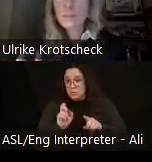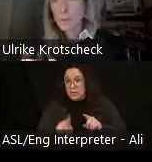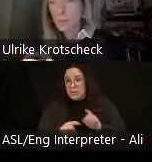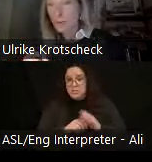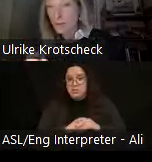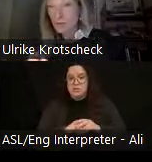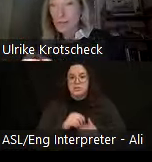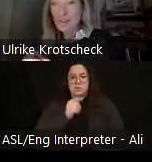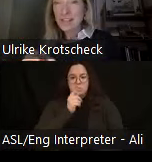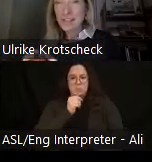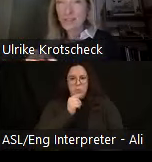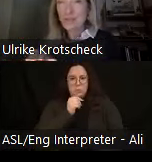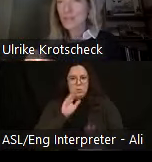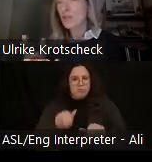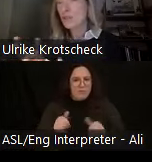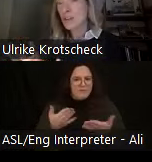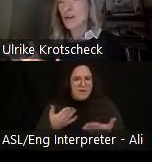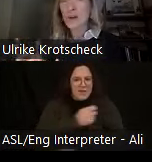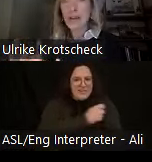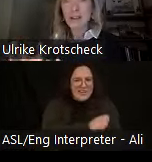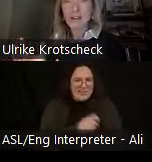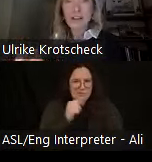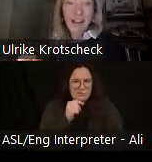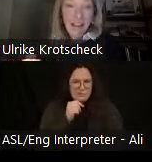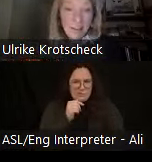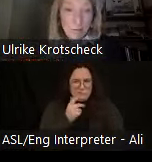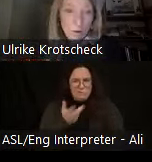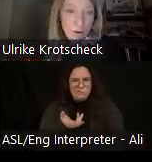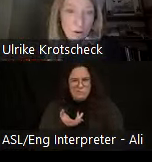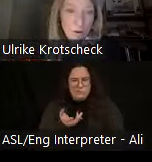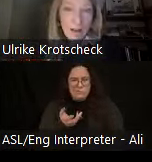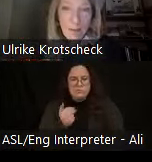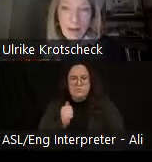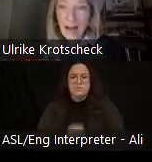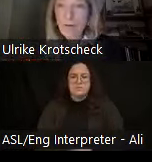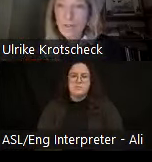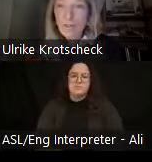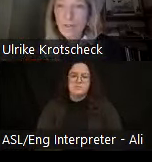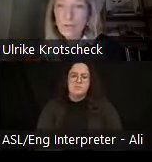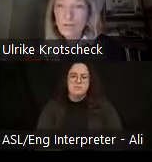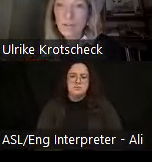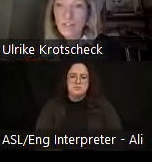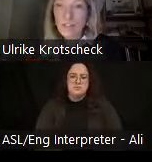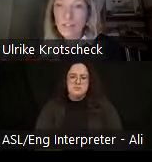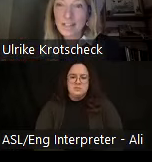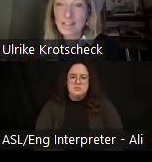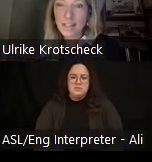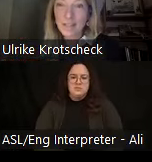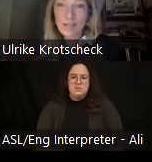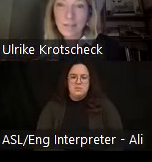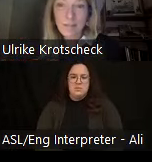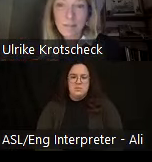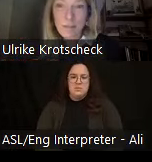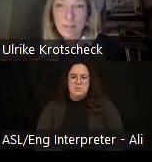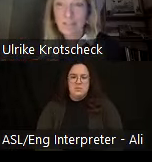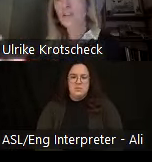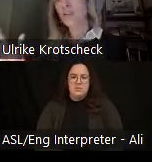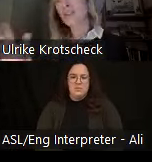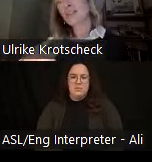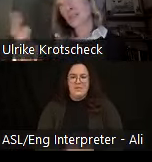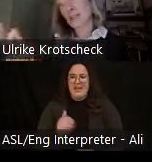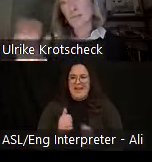Who was performing the tattooing? Do we know? And how would you differentiate a tattoo needle from